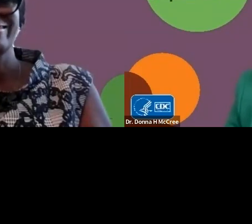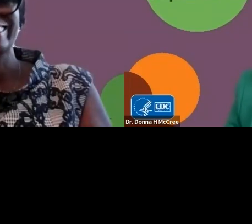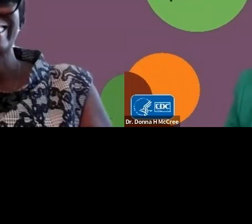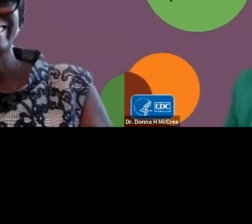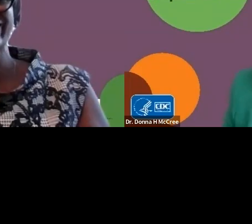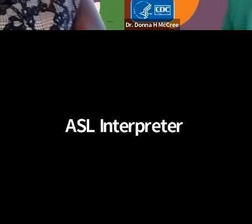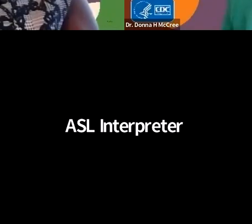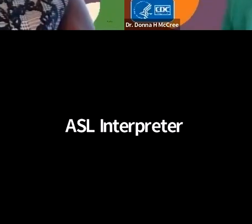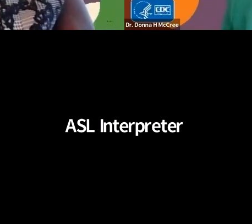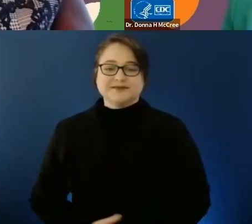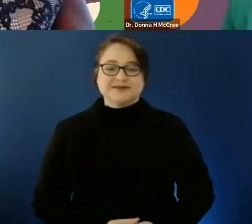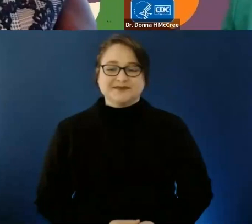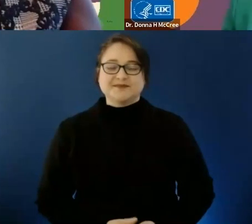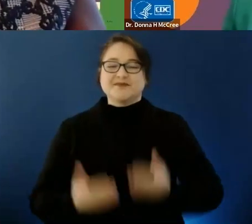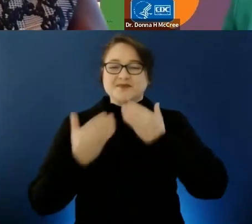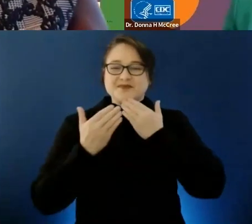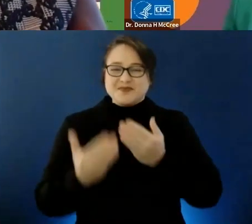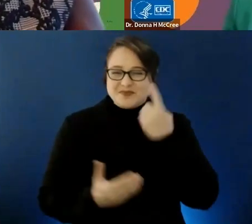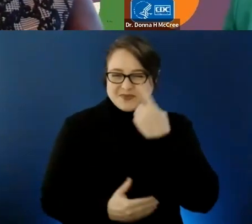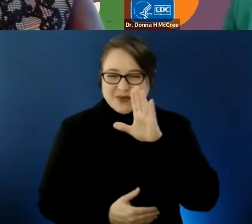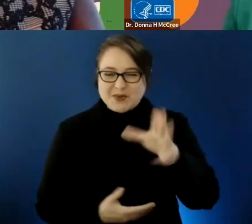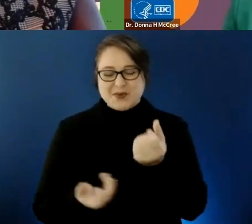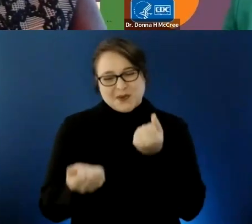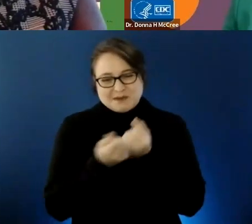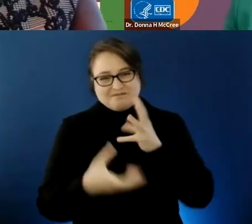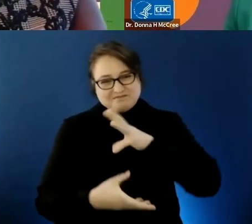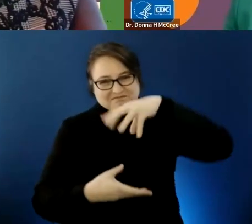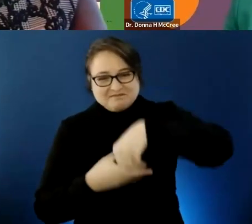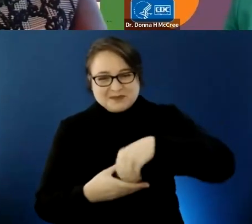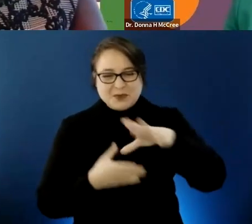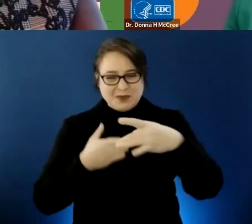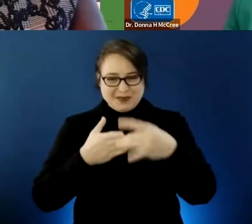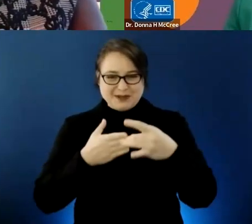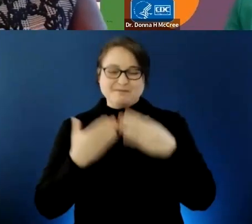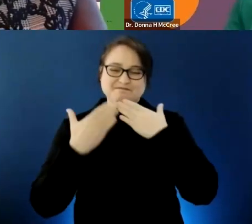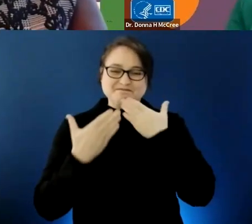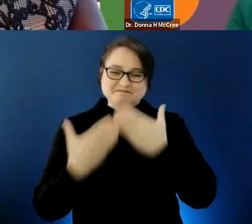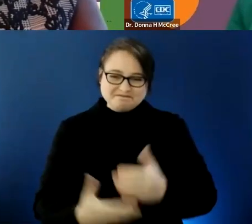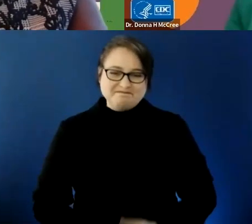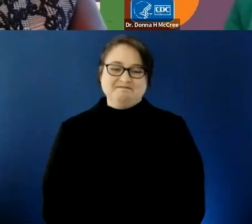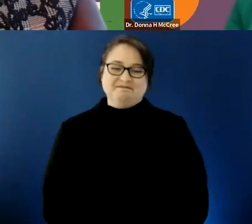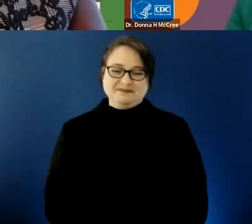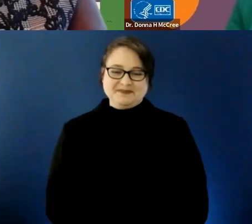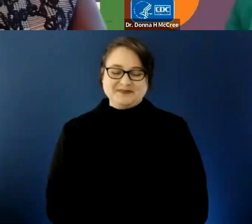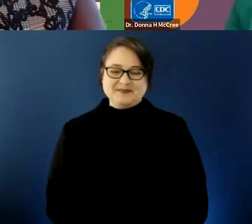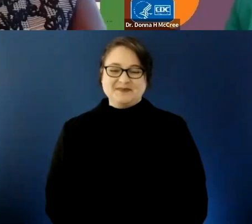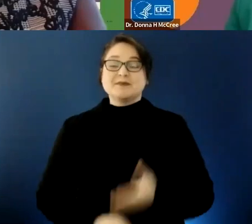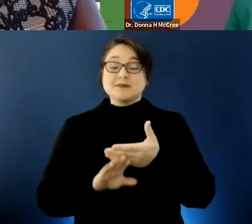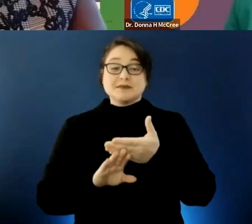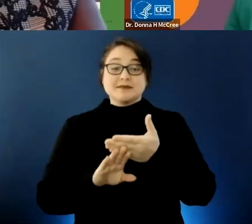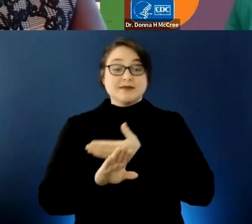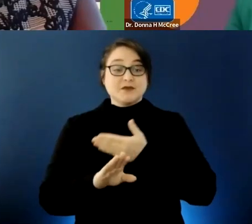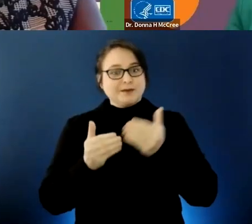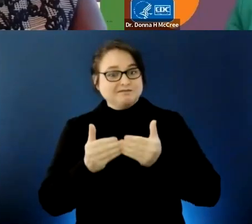it. And we look forward to you staying with us for the rest of the summit. Thank you again. Thank you. Before we continue to our